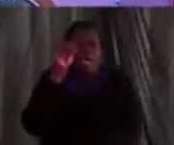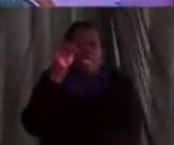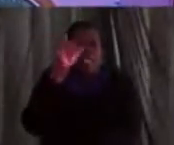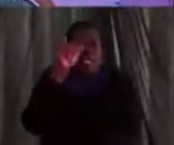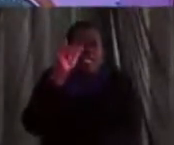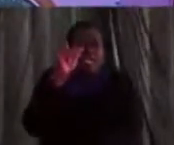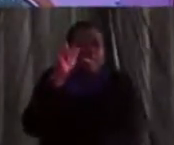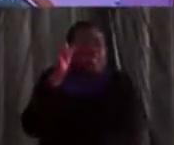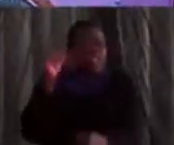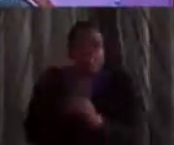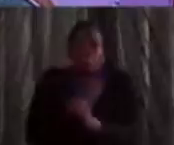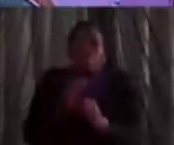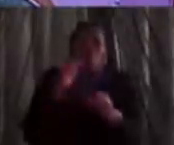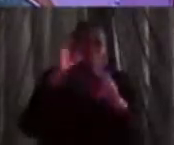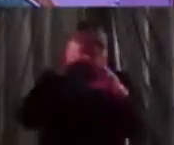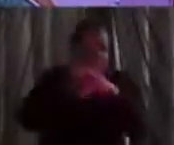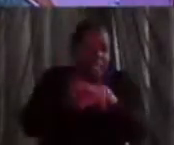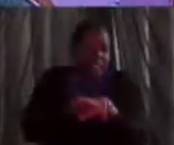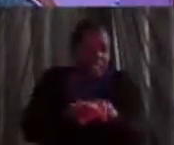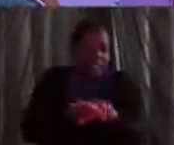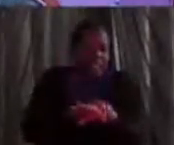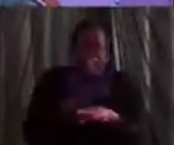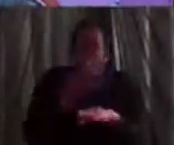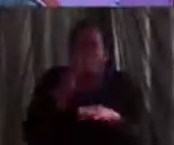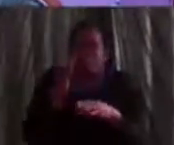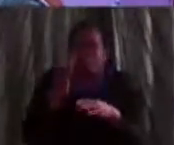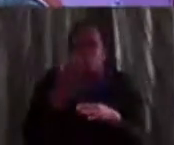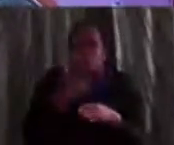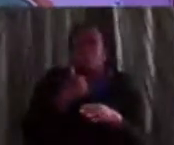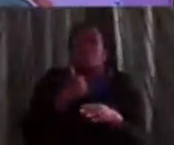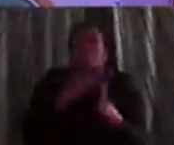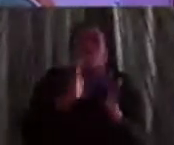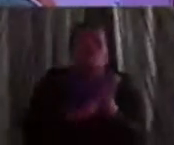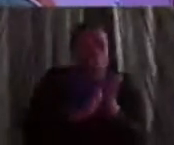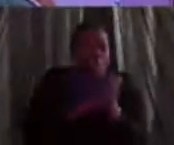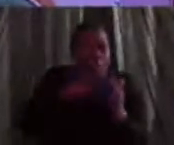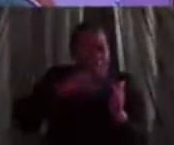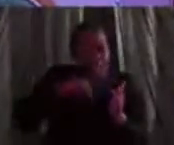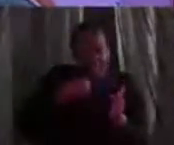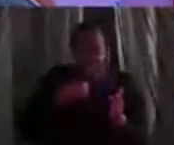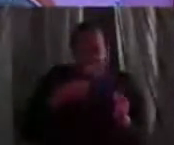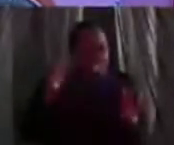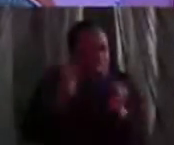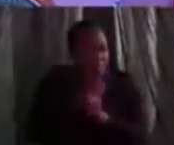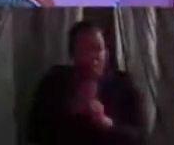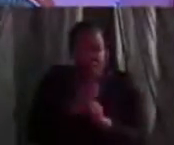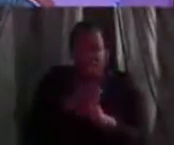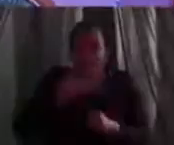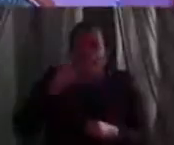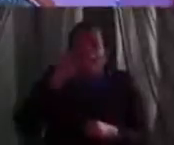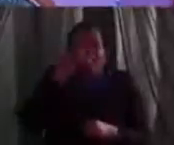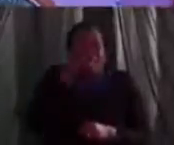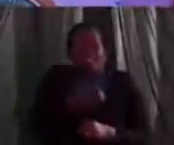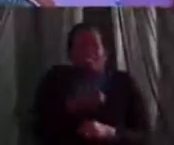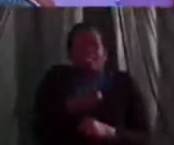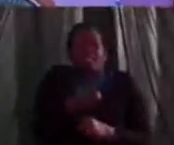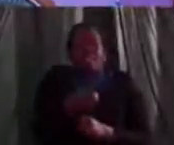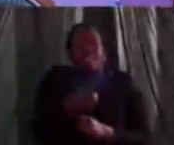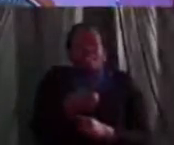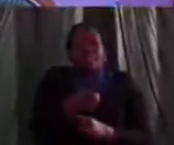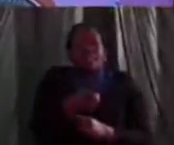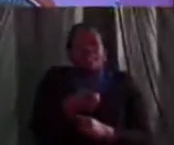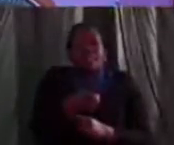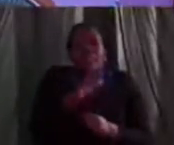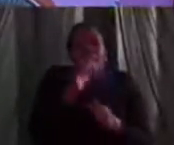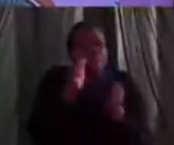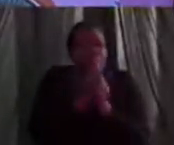him. As to whether you'll be willing to do a commentary on myself, I cannot answer that. He taught me about 15 years